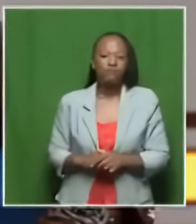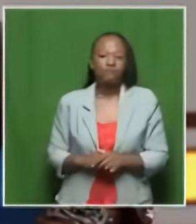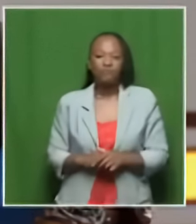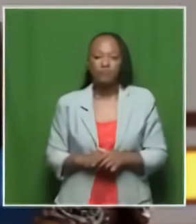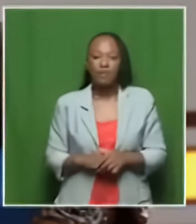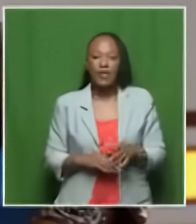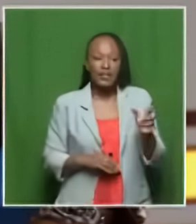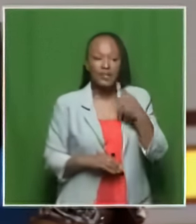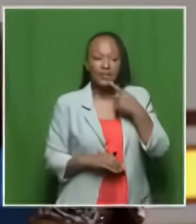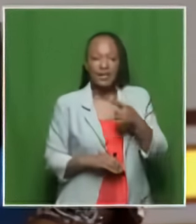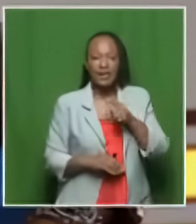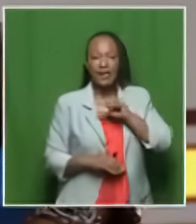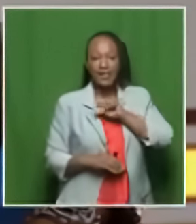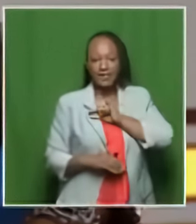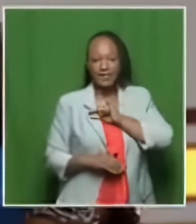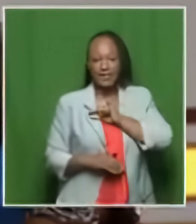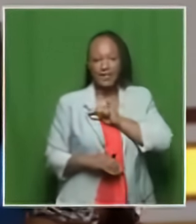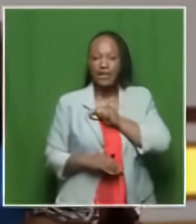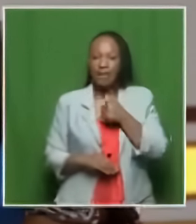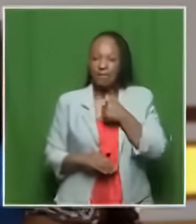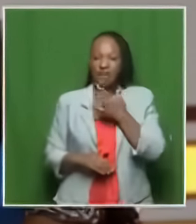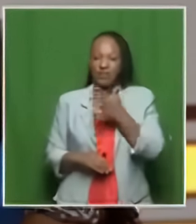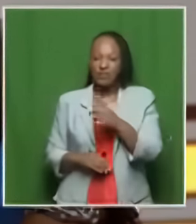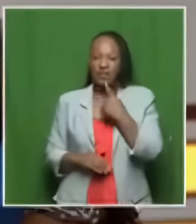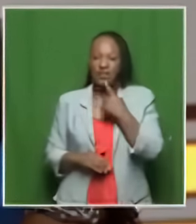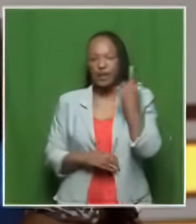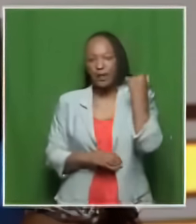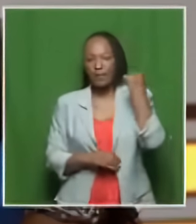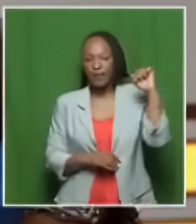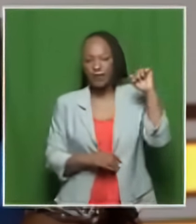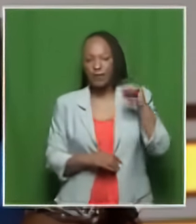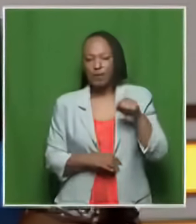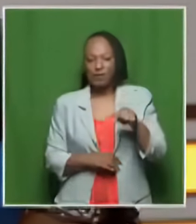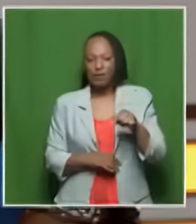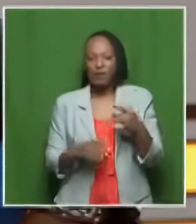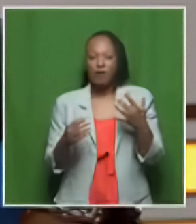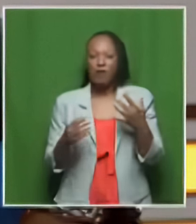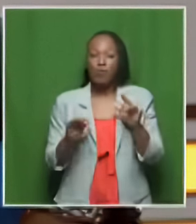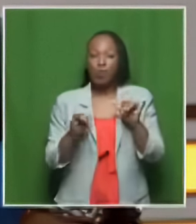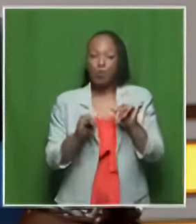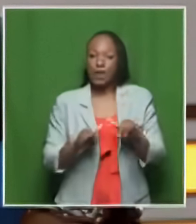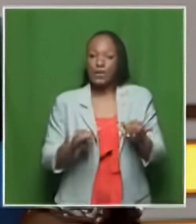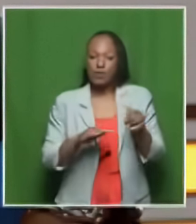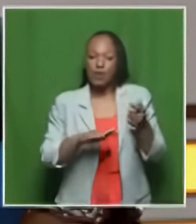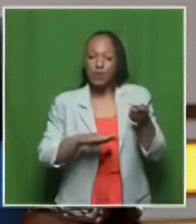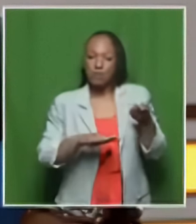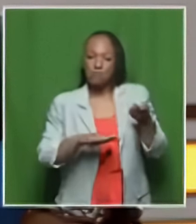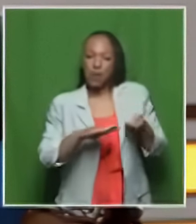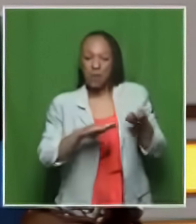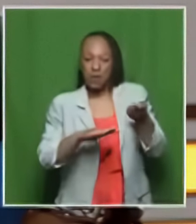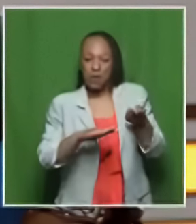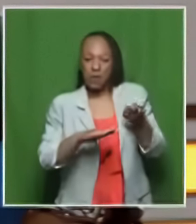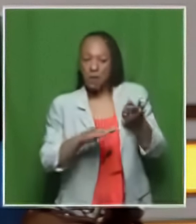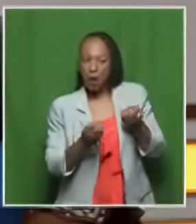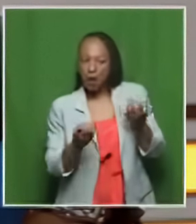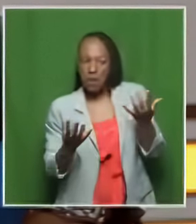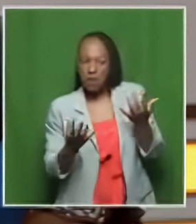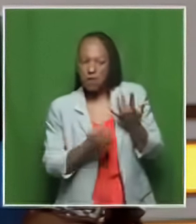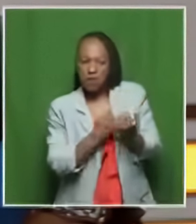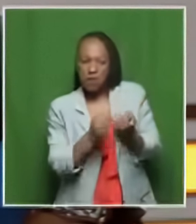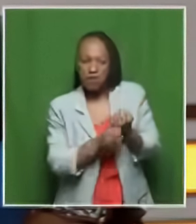they found me guilty, and I said I'm going to appeal. That we're waiting for sentencing. And if they send